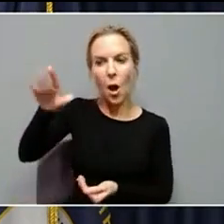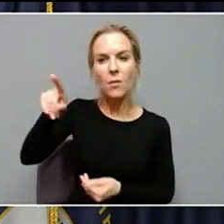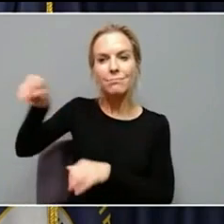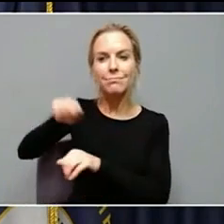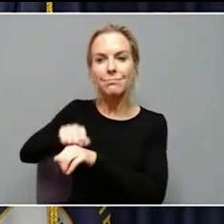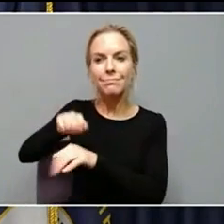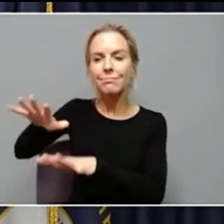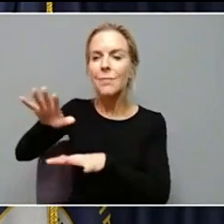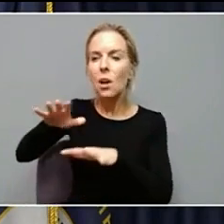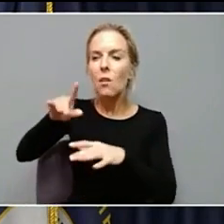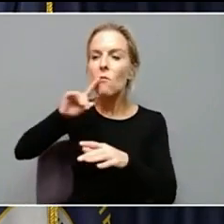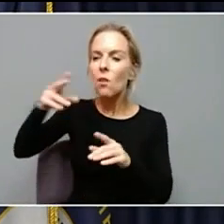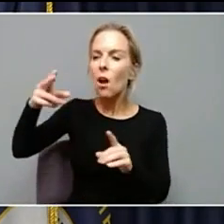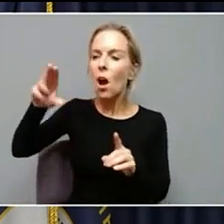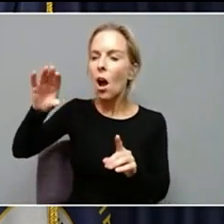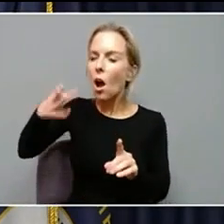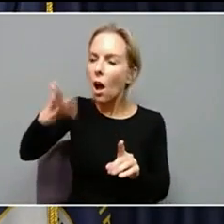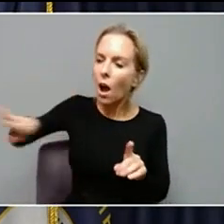County.